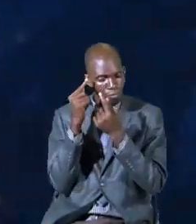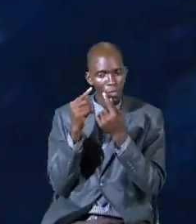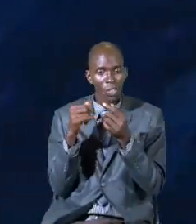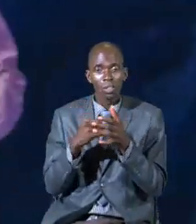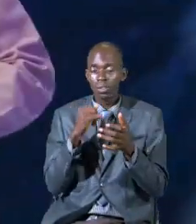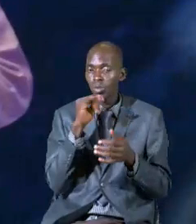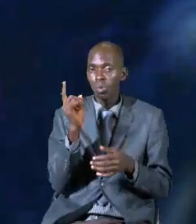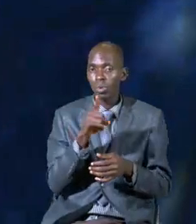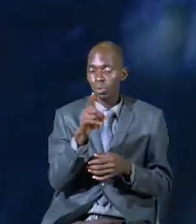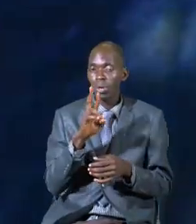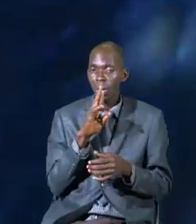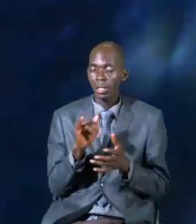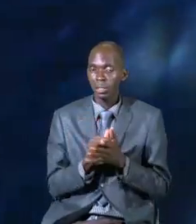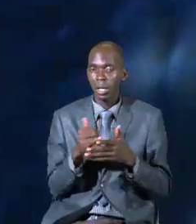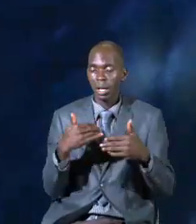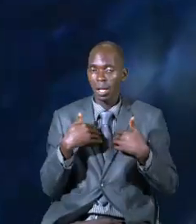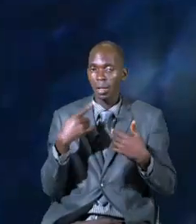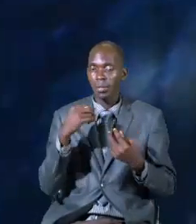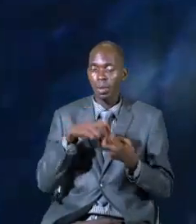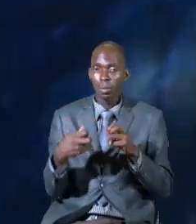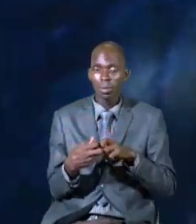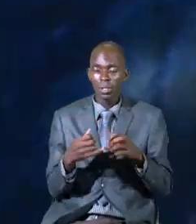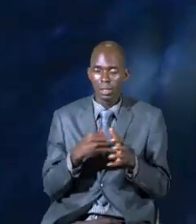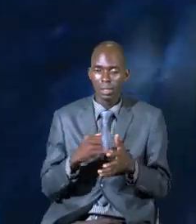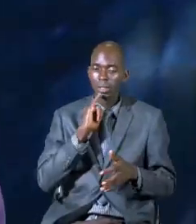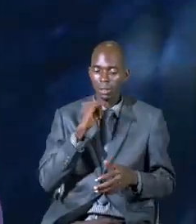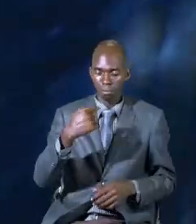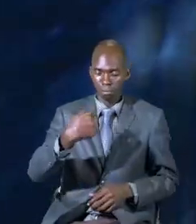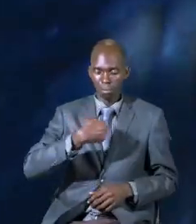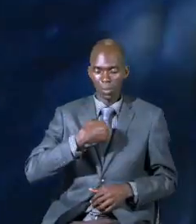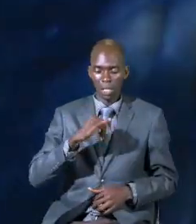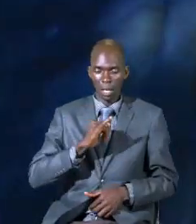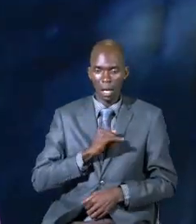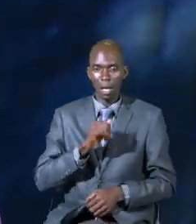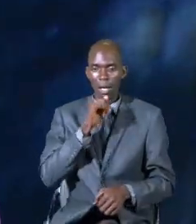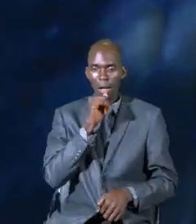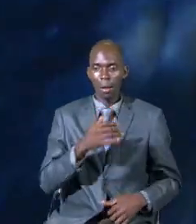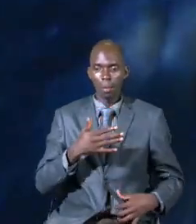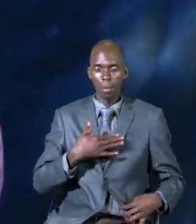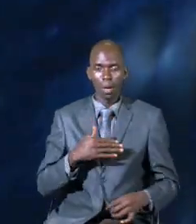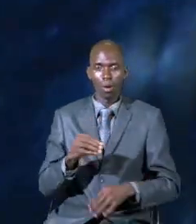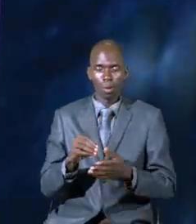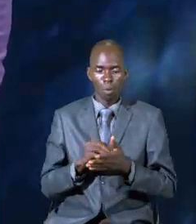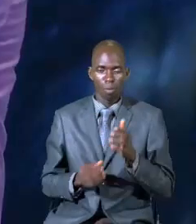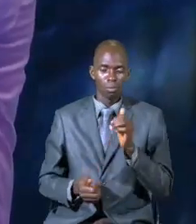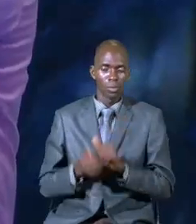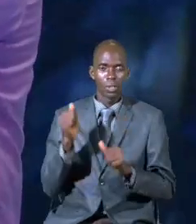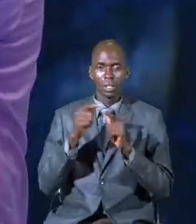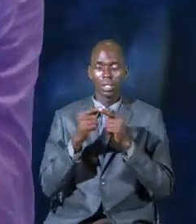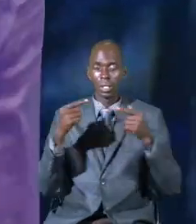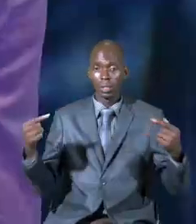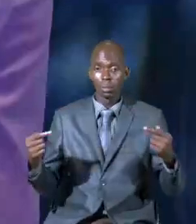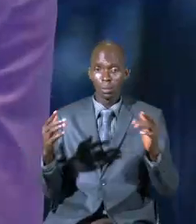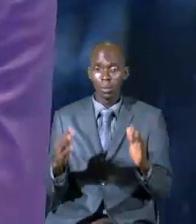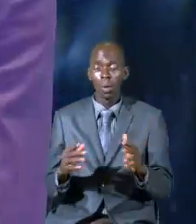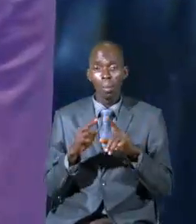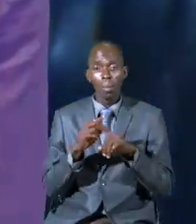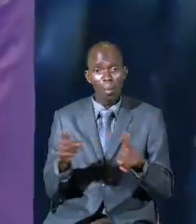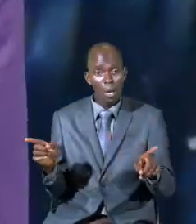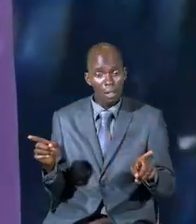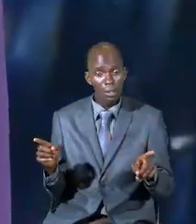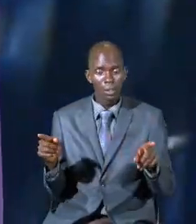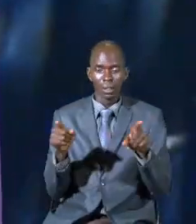is causing the problem. It's me. I am my own greatest enemy. But as I